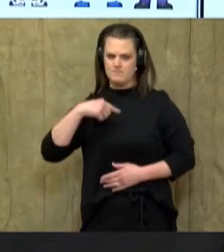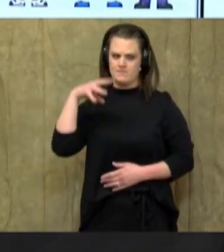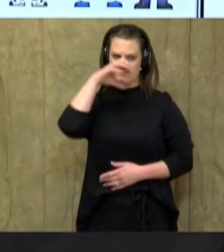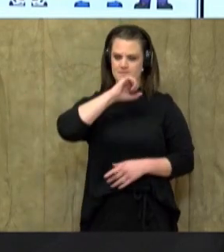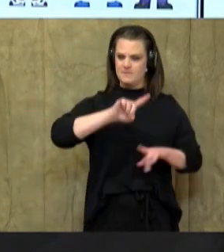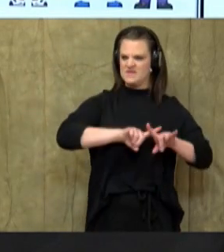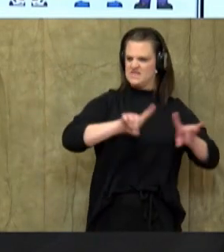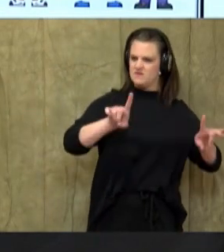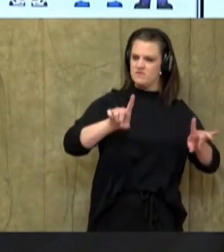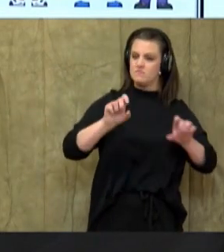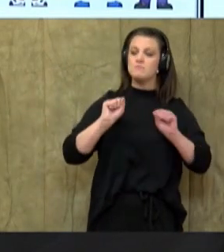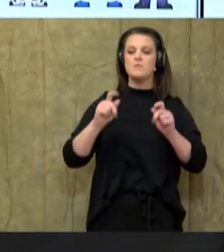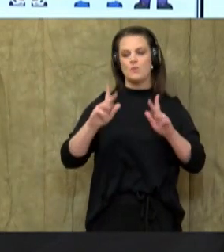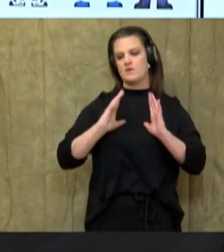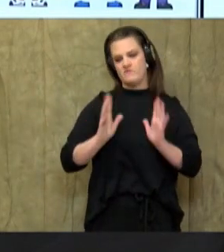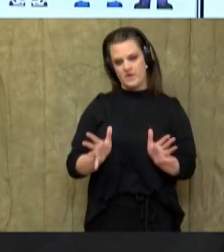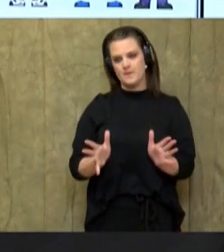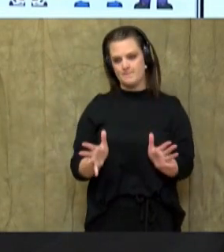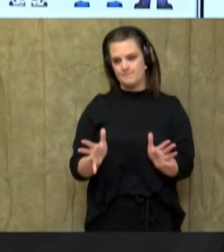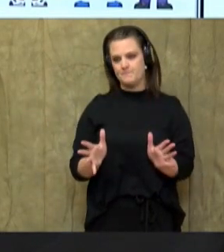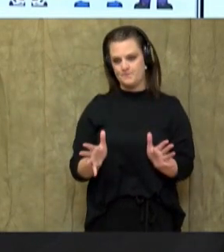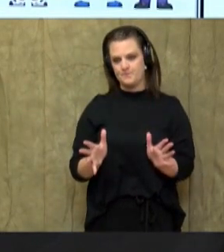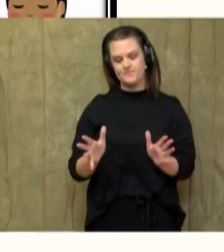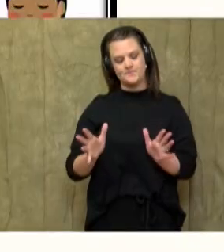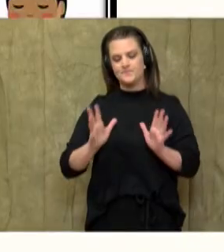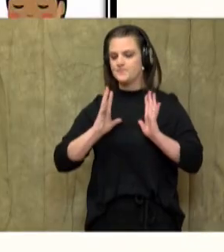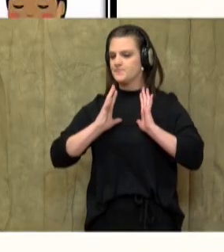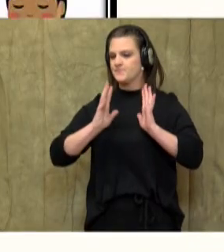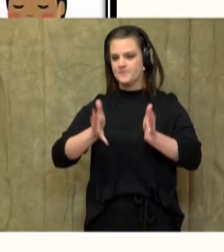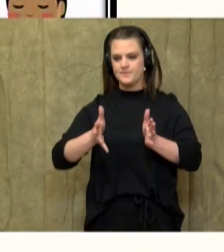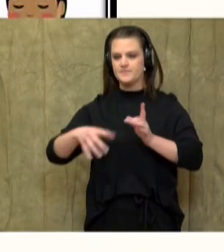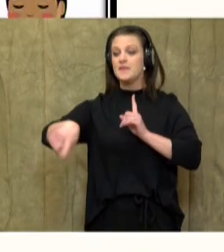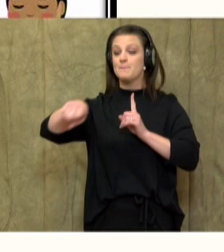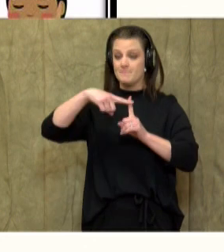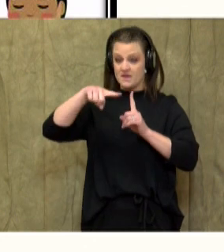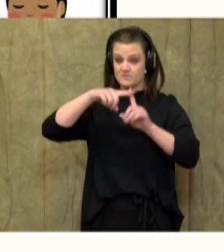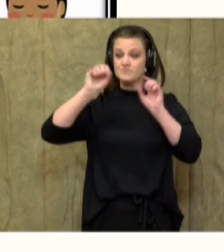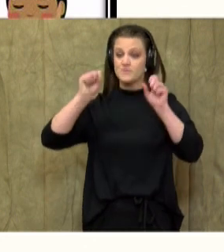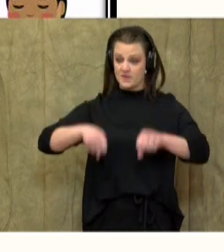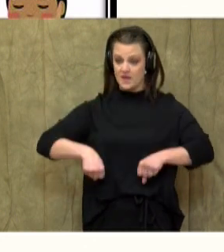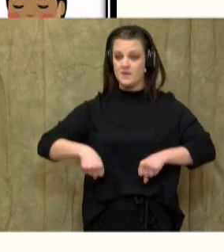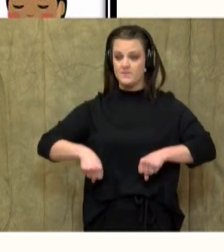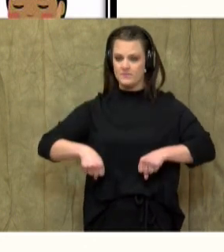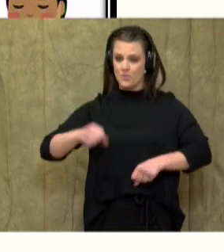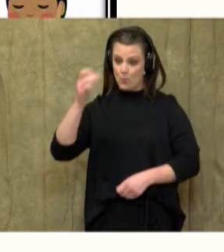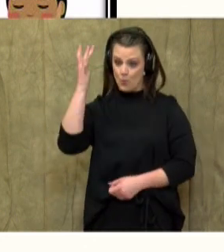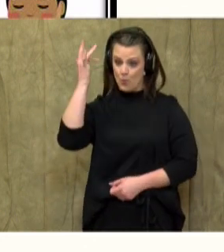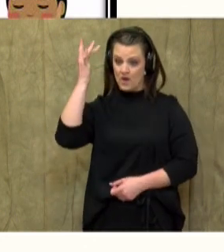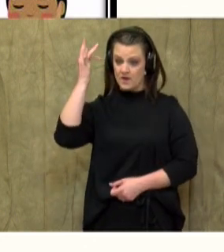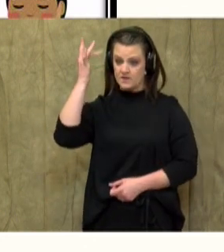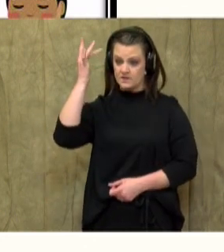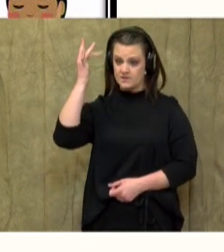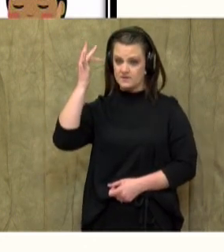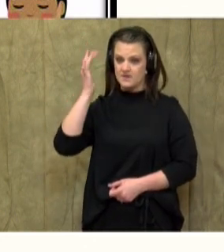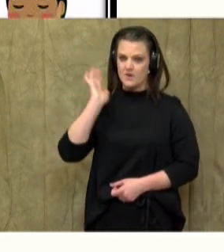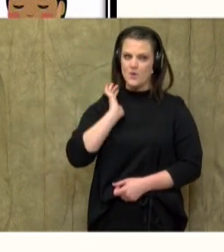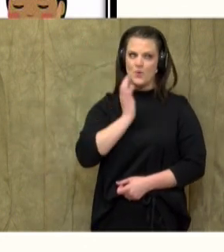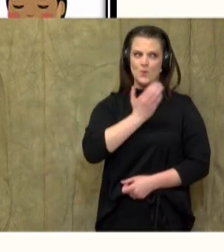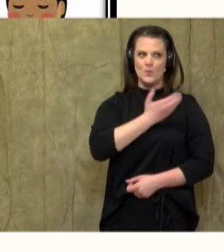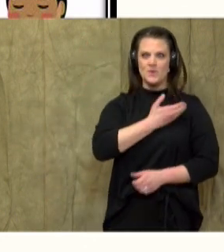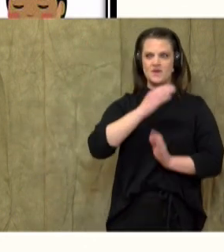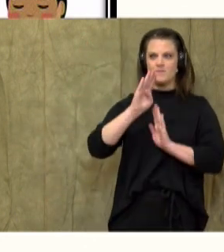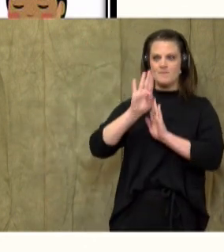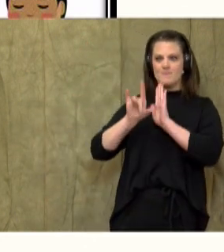even your classmate. And that is possible because we all have different